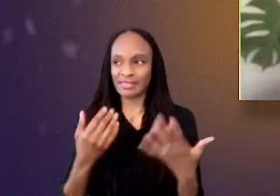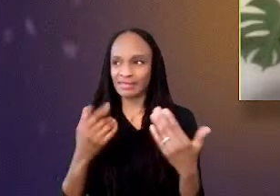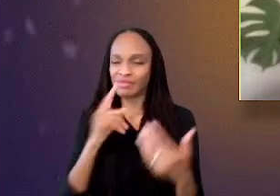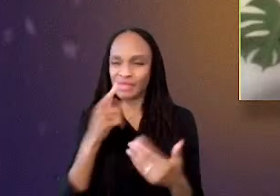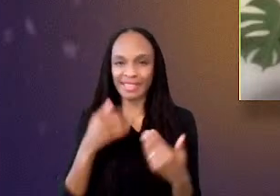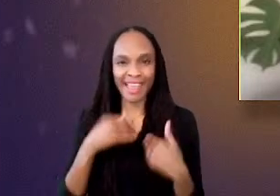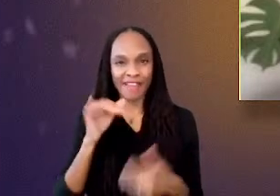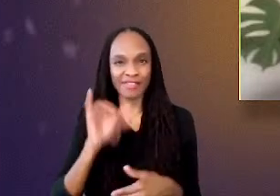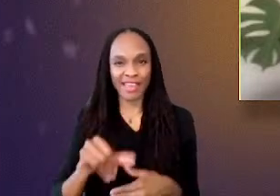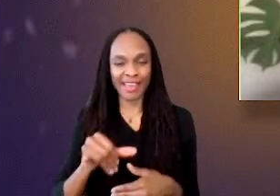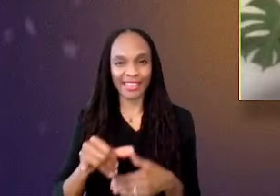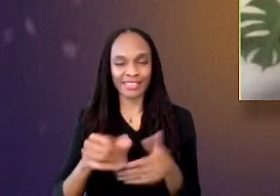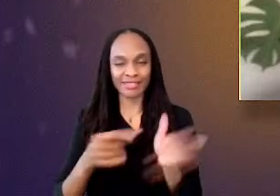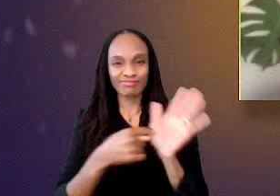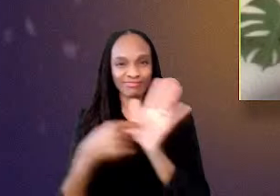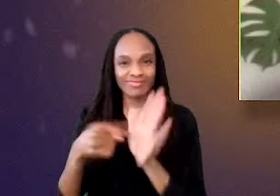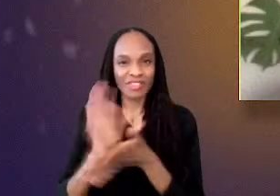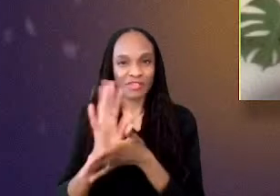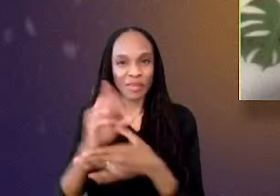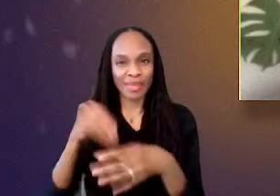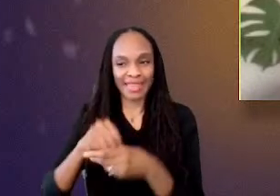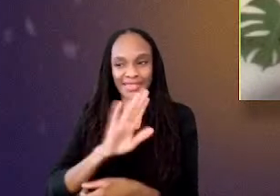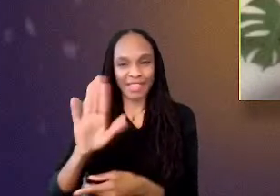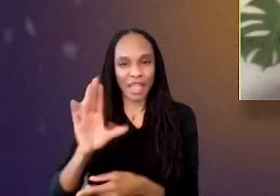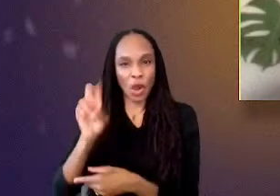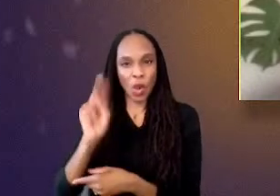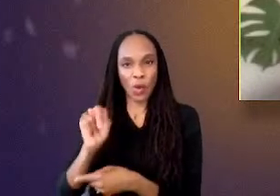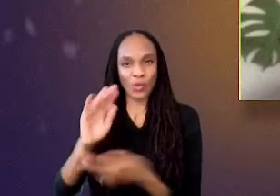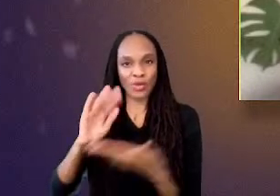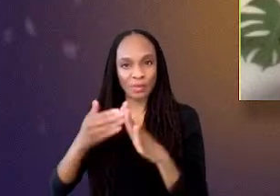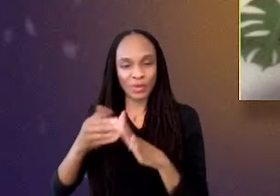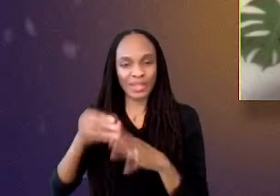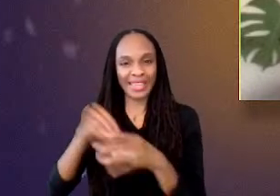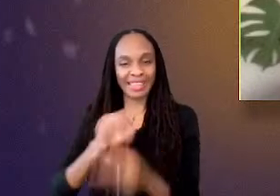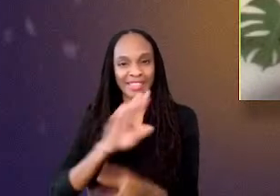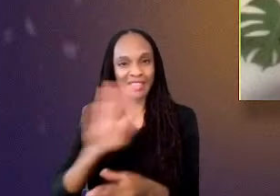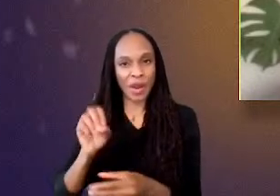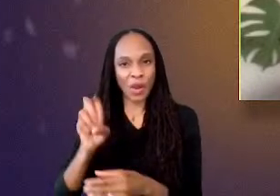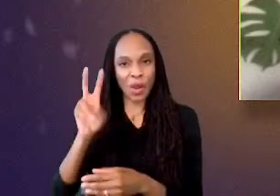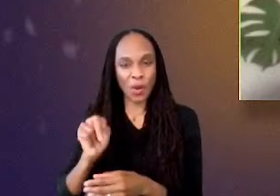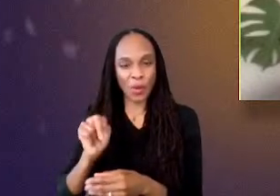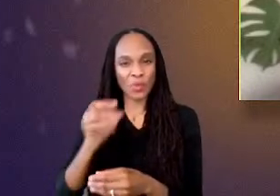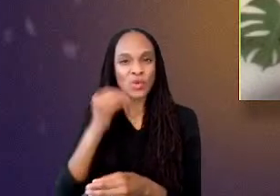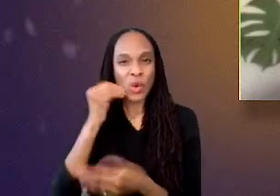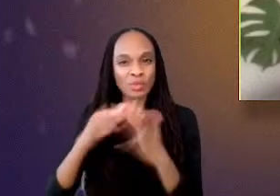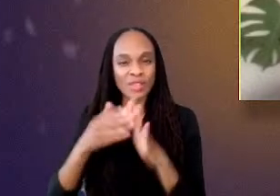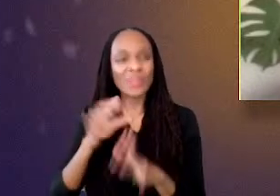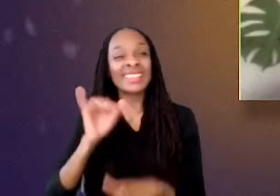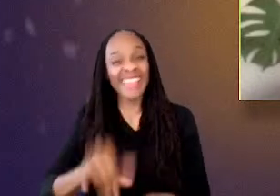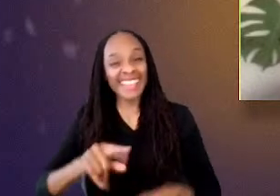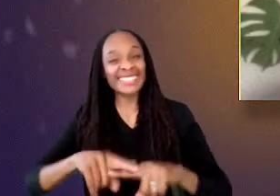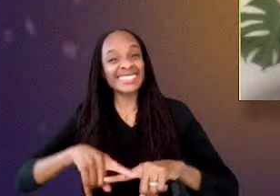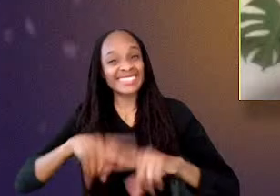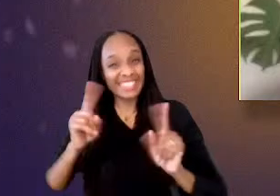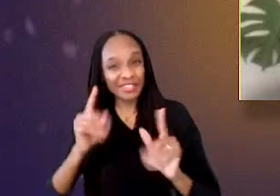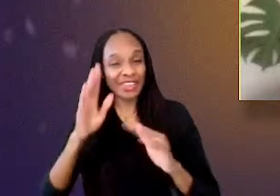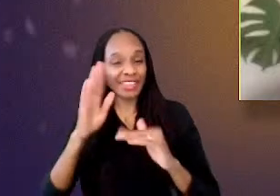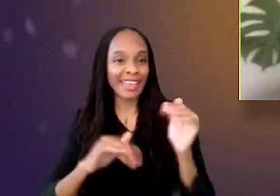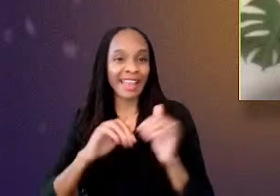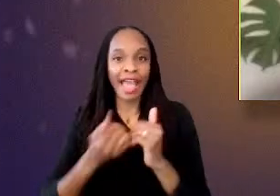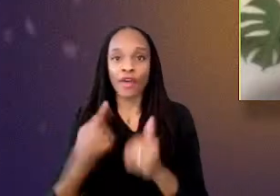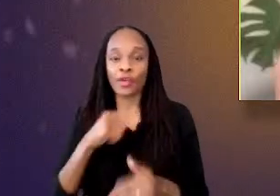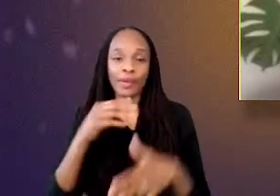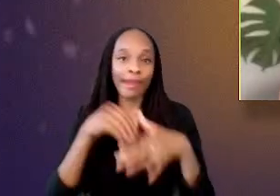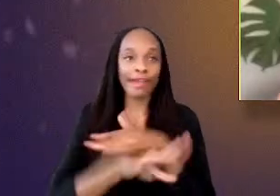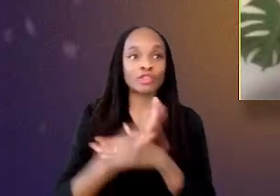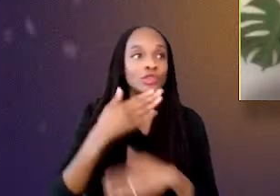own hometown. And I think that's different than how do we get into the best festival that's going to